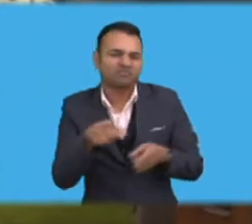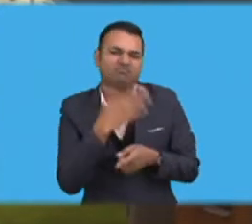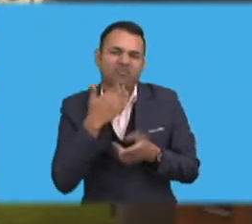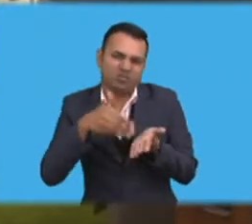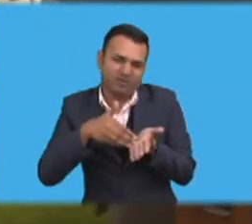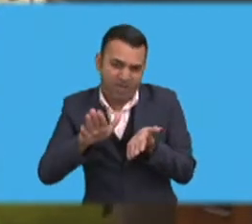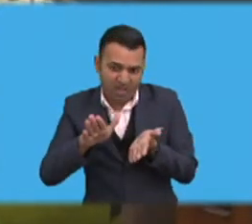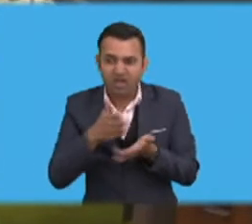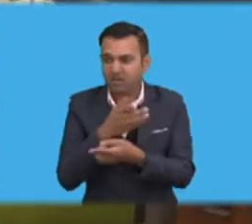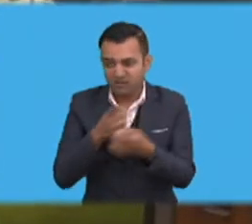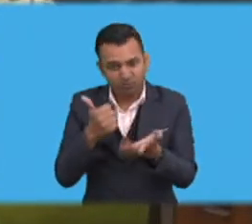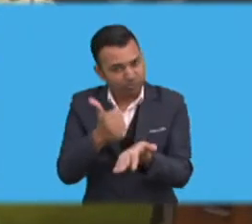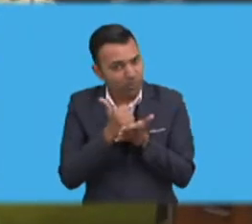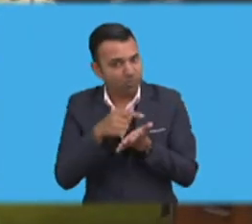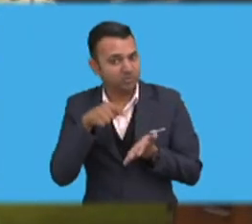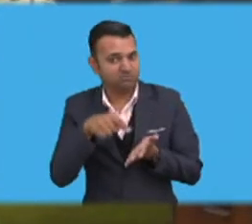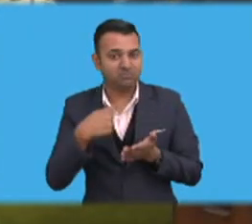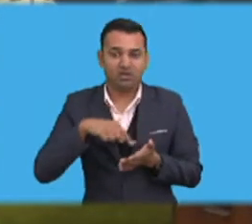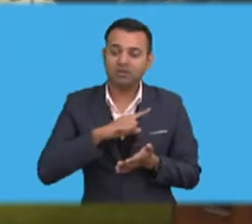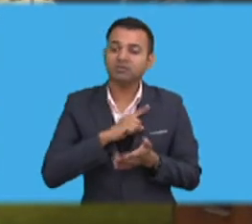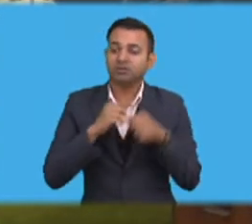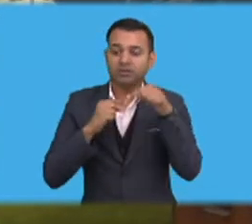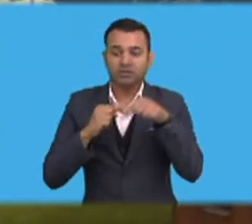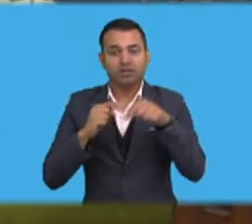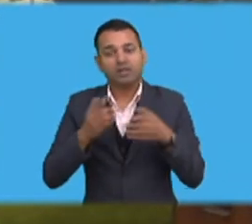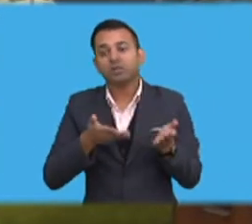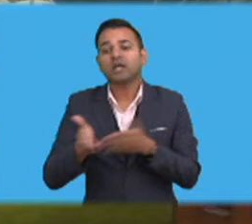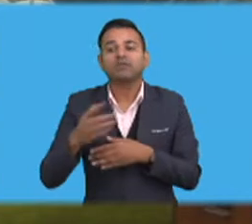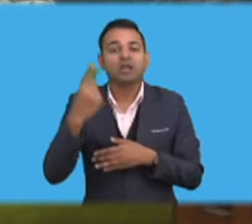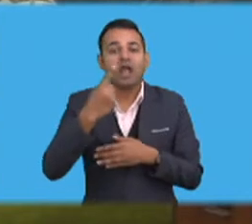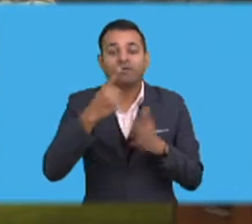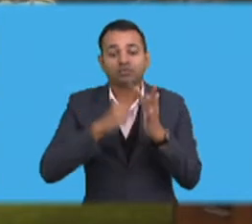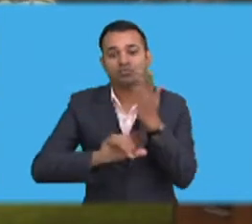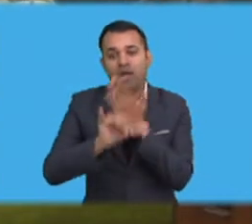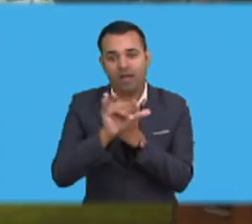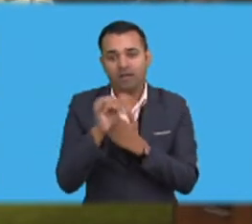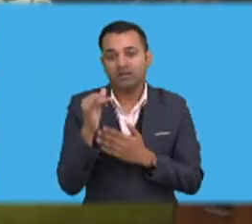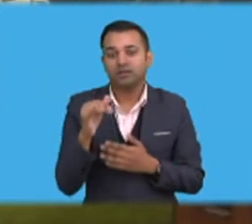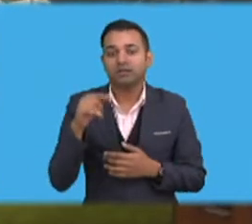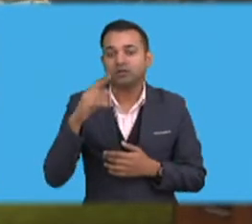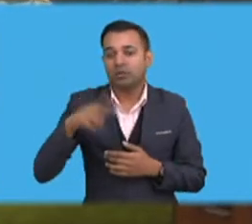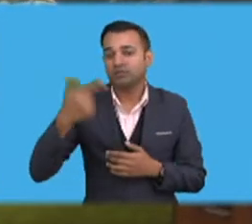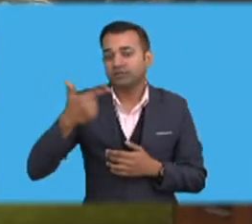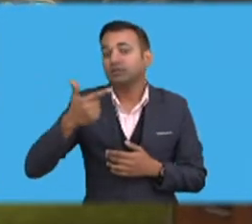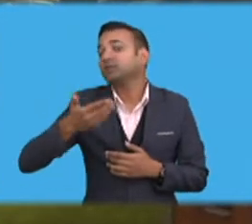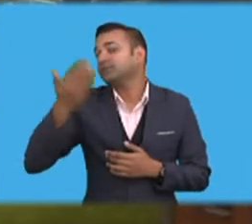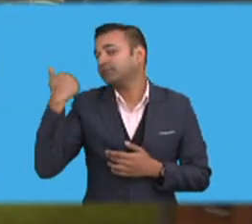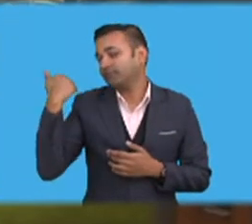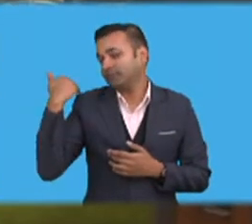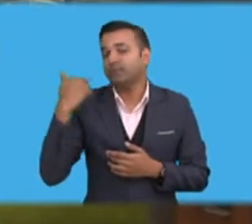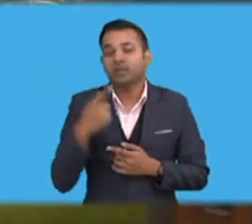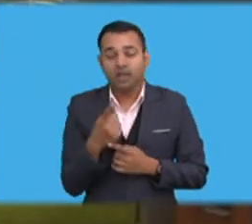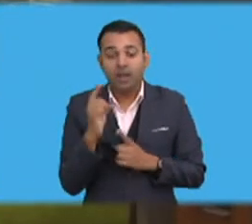in Parliament on 11th July 2017. It is important to note, Madam Speaker, that not a single member of the House of this